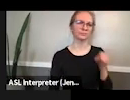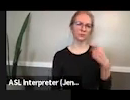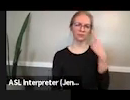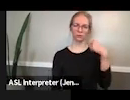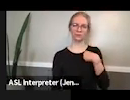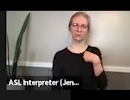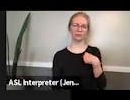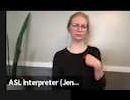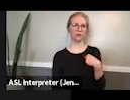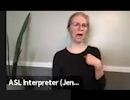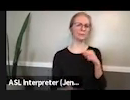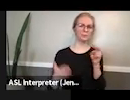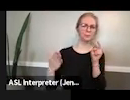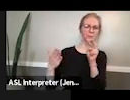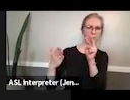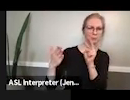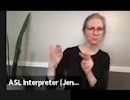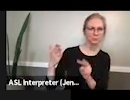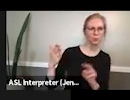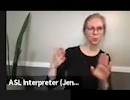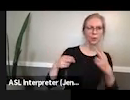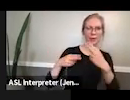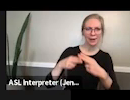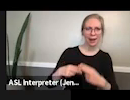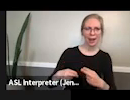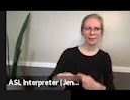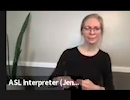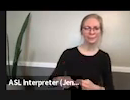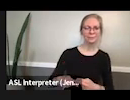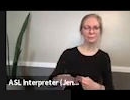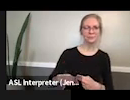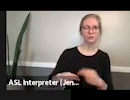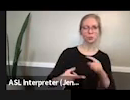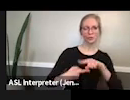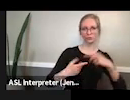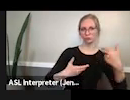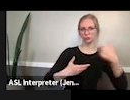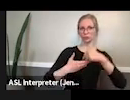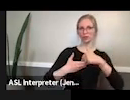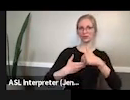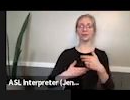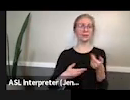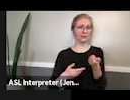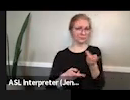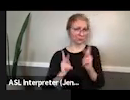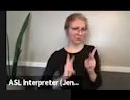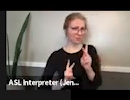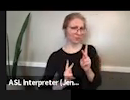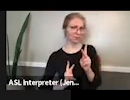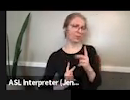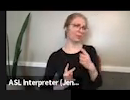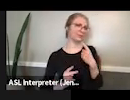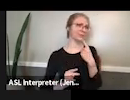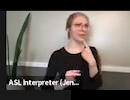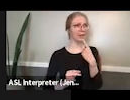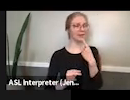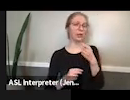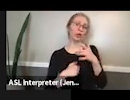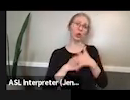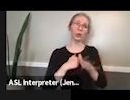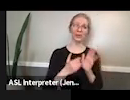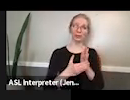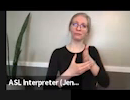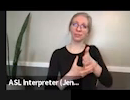names as you've come in from the waiting room, and a few people have said like early interventionist, those kinds of things,